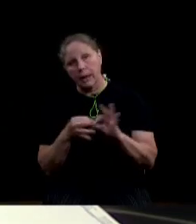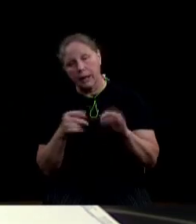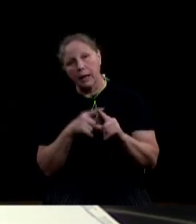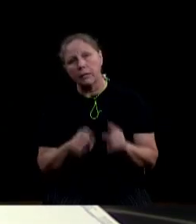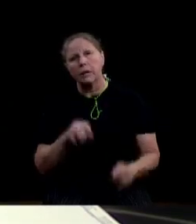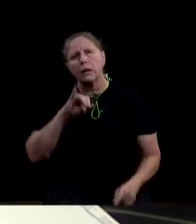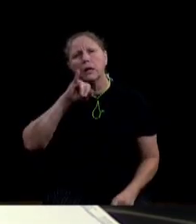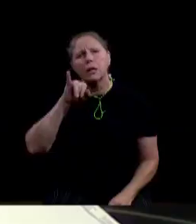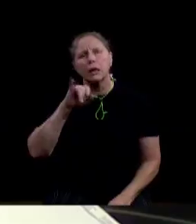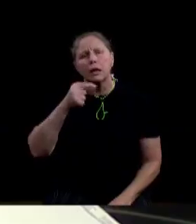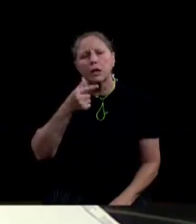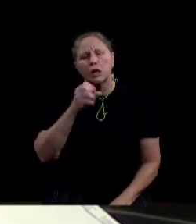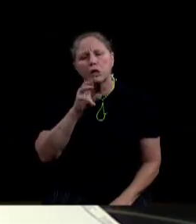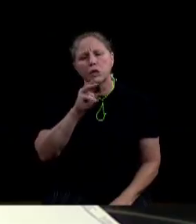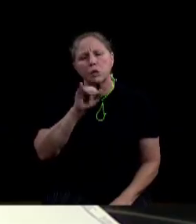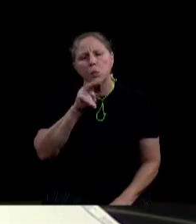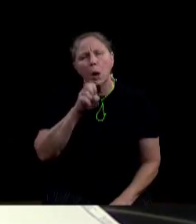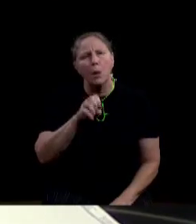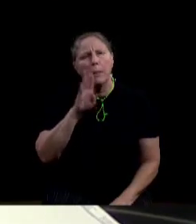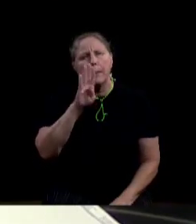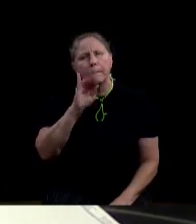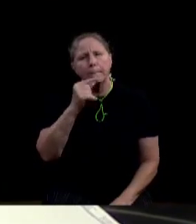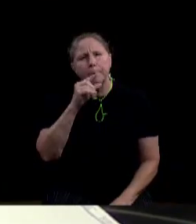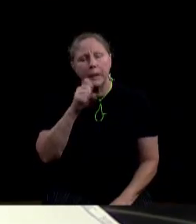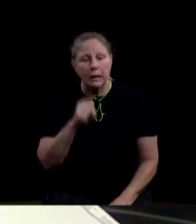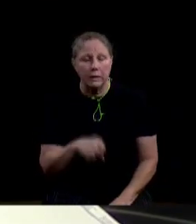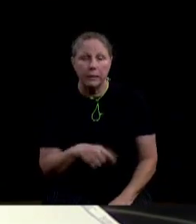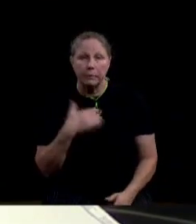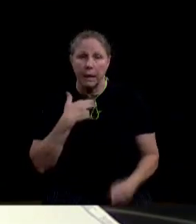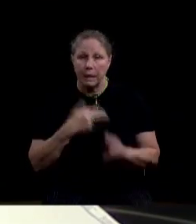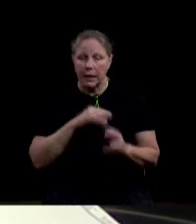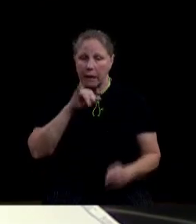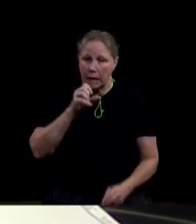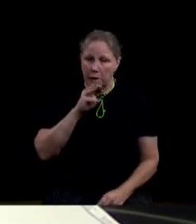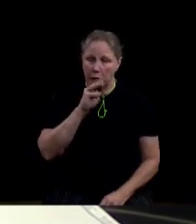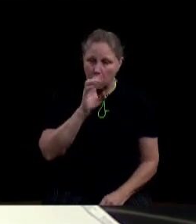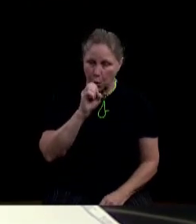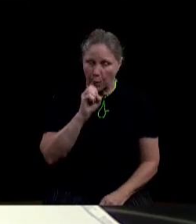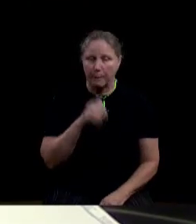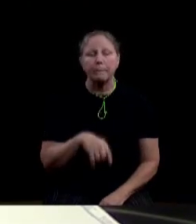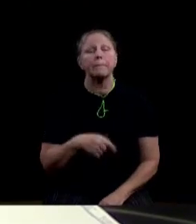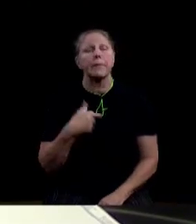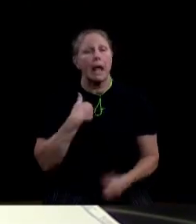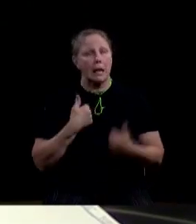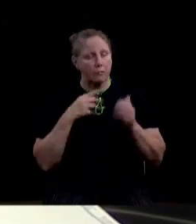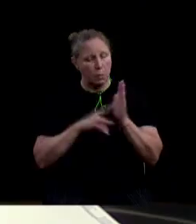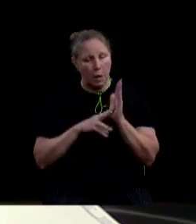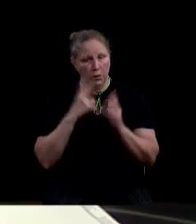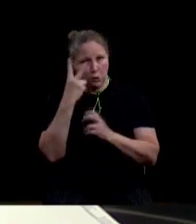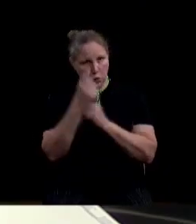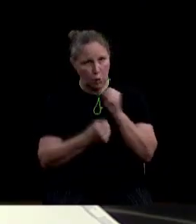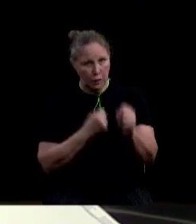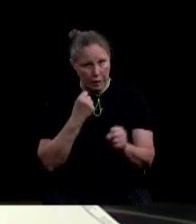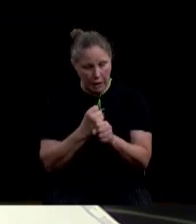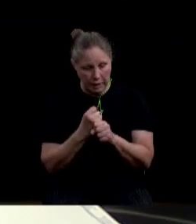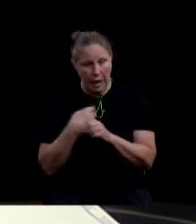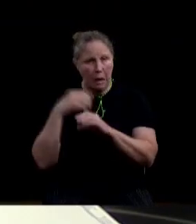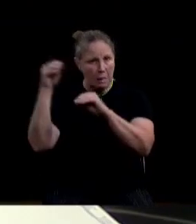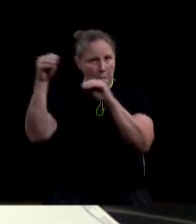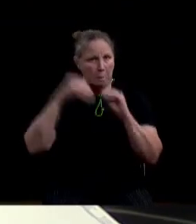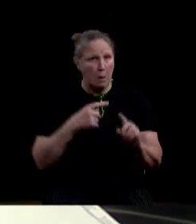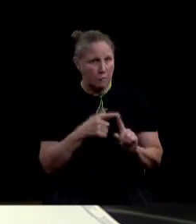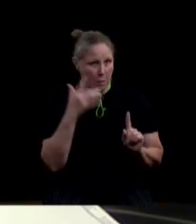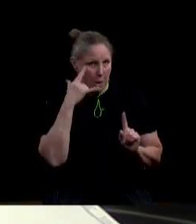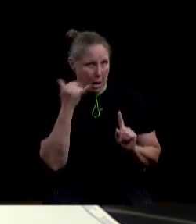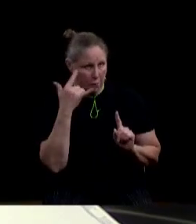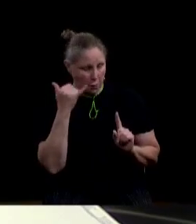may concern, my name is Jerome Biggings. I have lived in Waco for 2 years since relocating from California and love everything about this